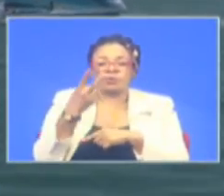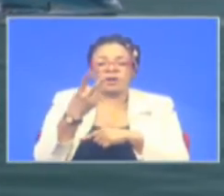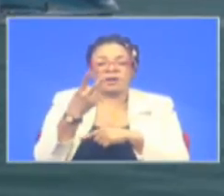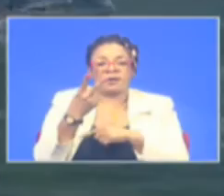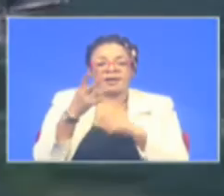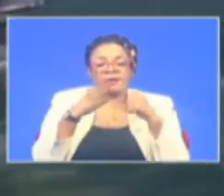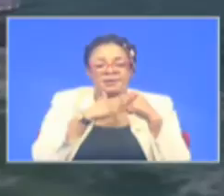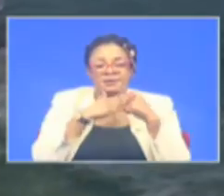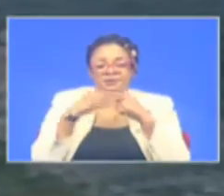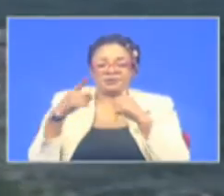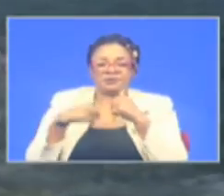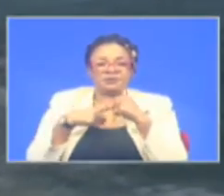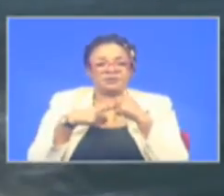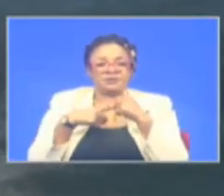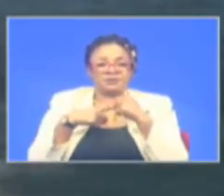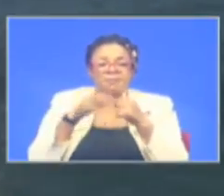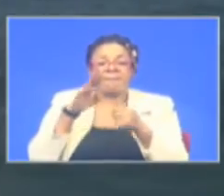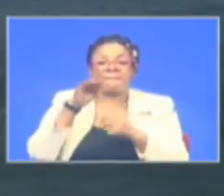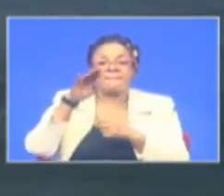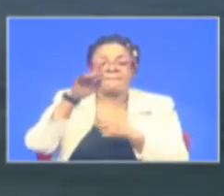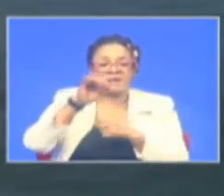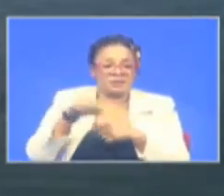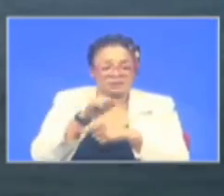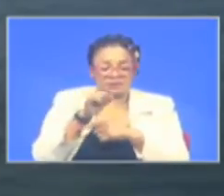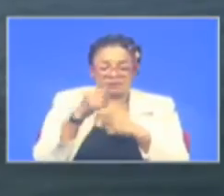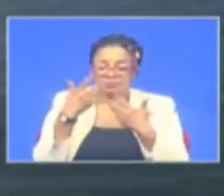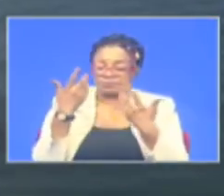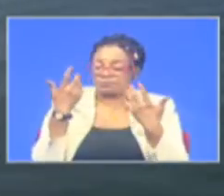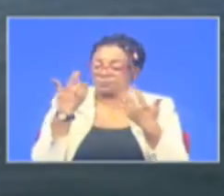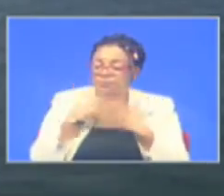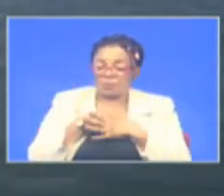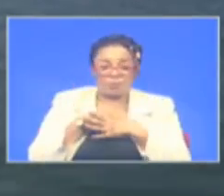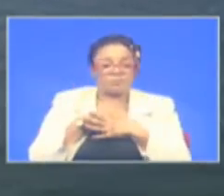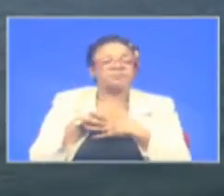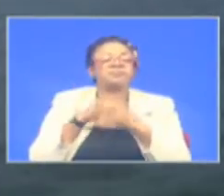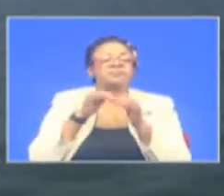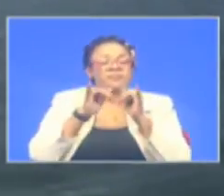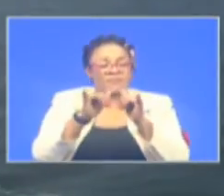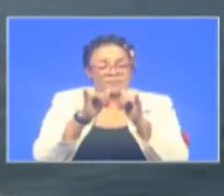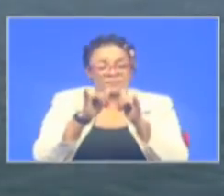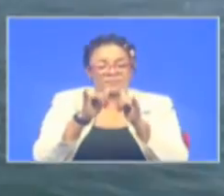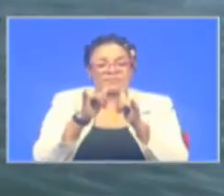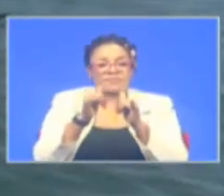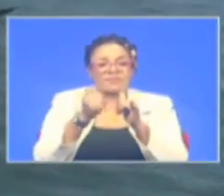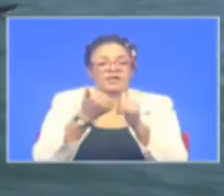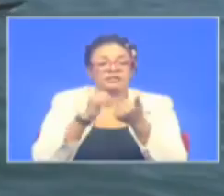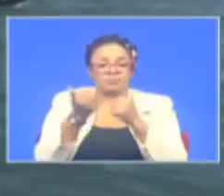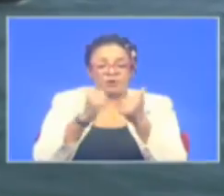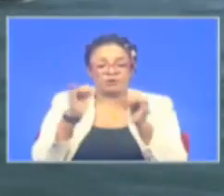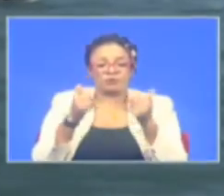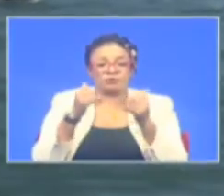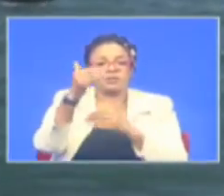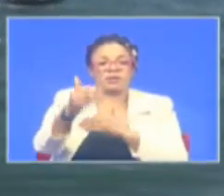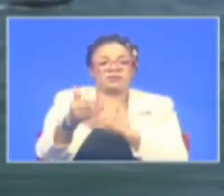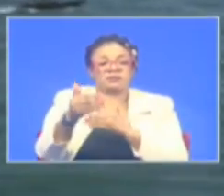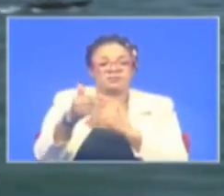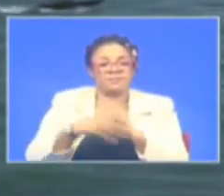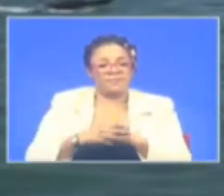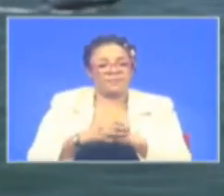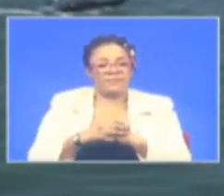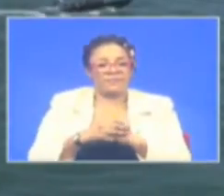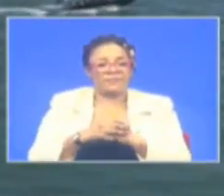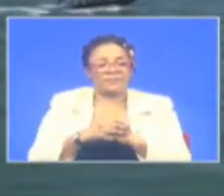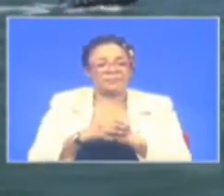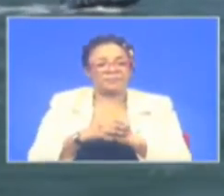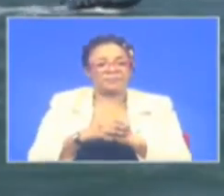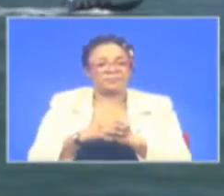24,296 nautical miles. What a sight. Stay with us. Watson Karuma joins us after this break.